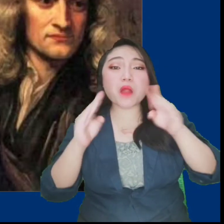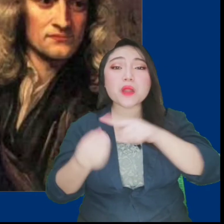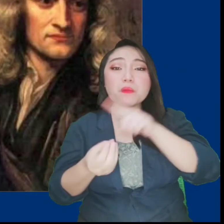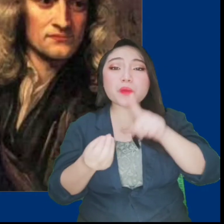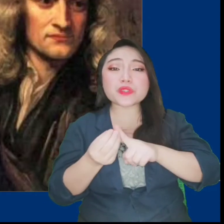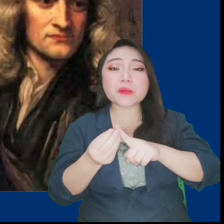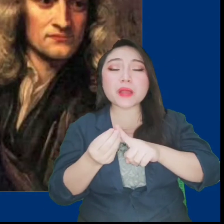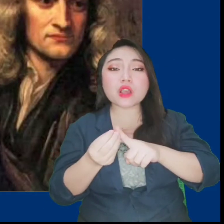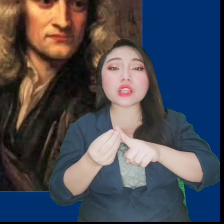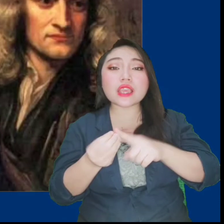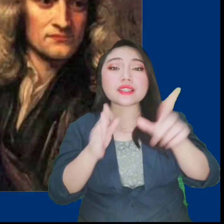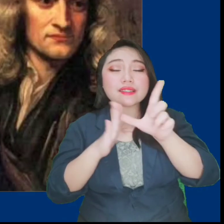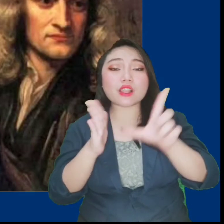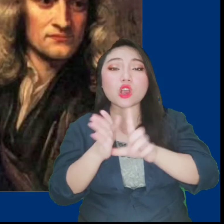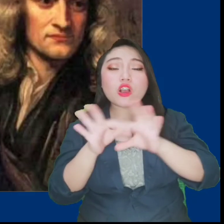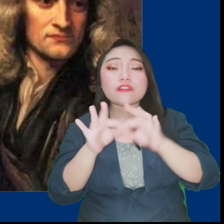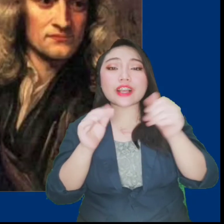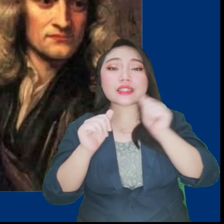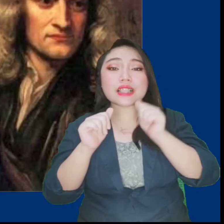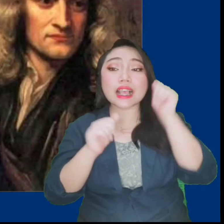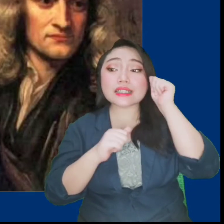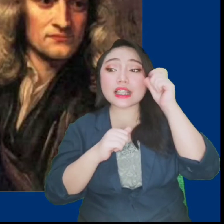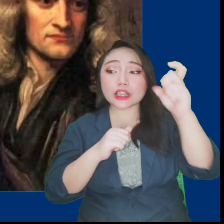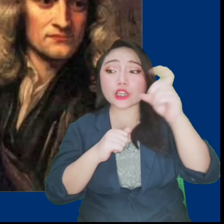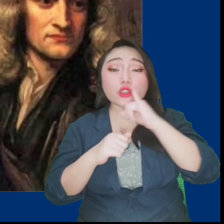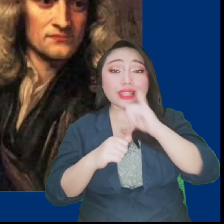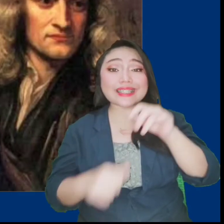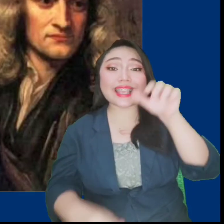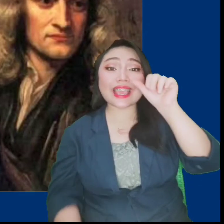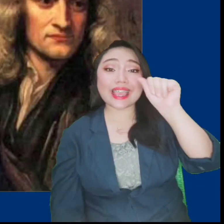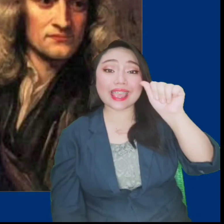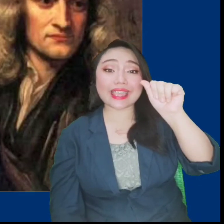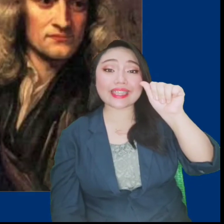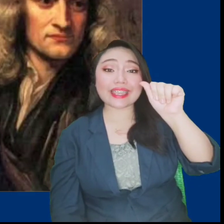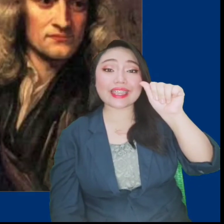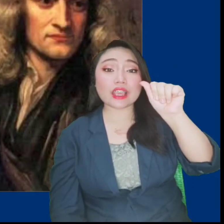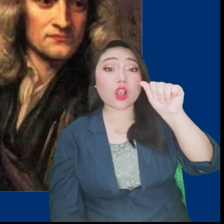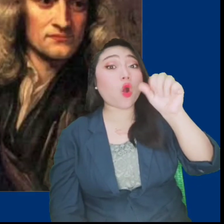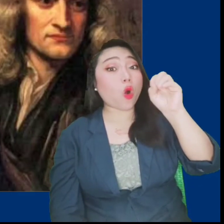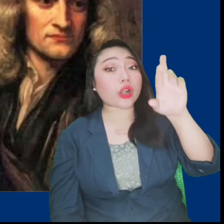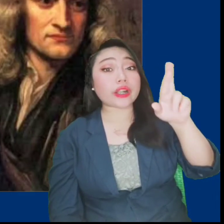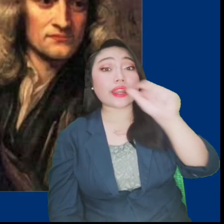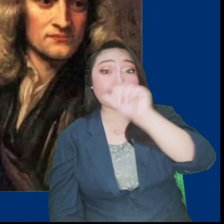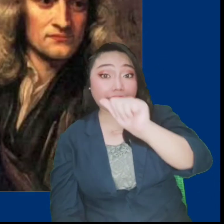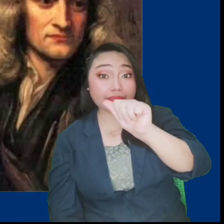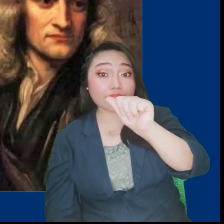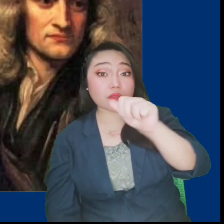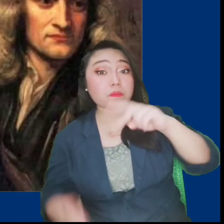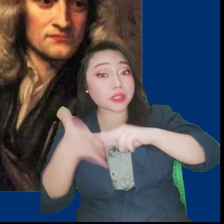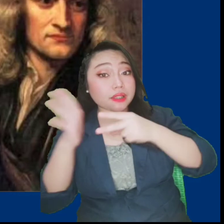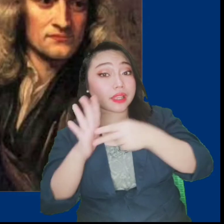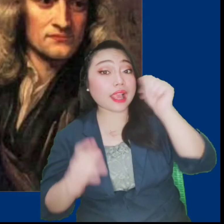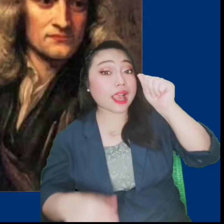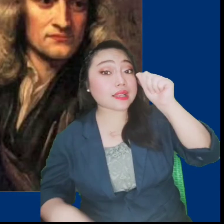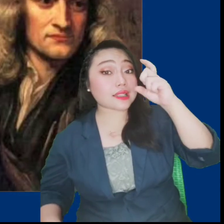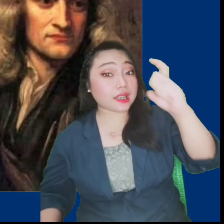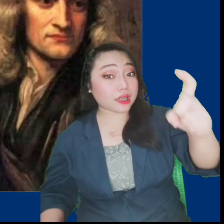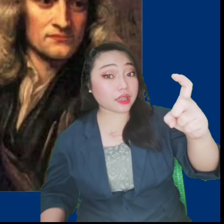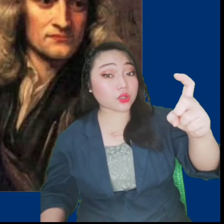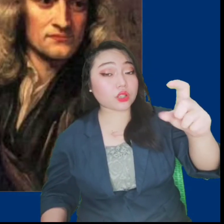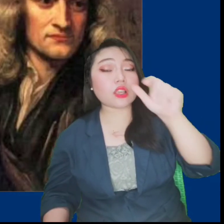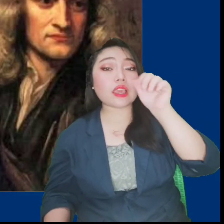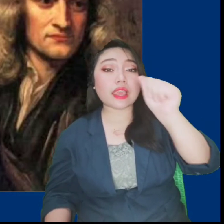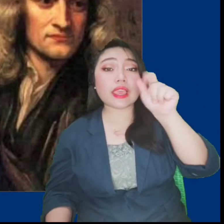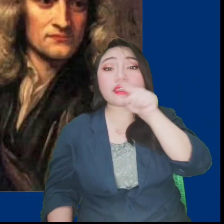We will be using this formula when we will be solving problems about it, okay? So it's A for acceleration.